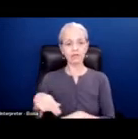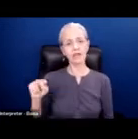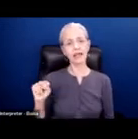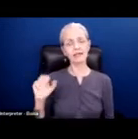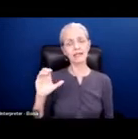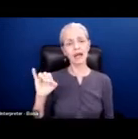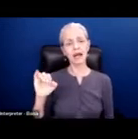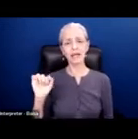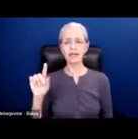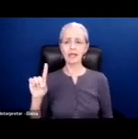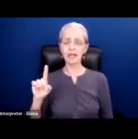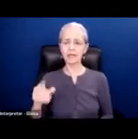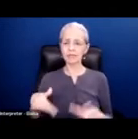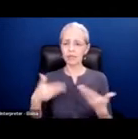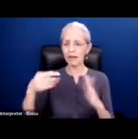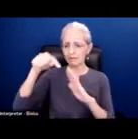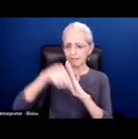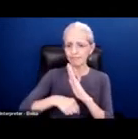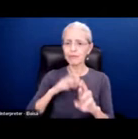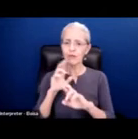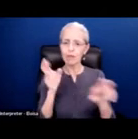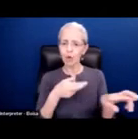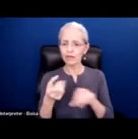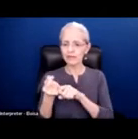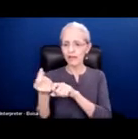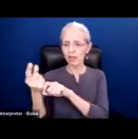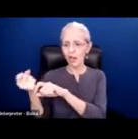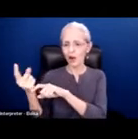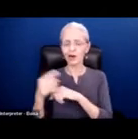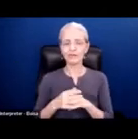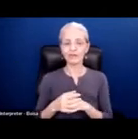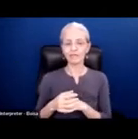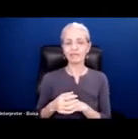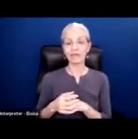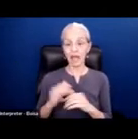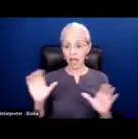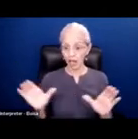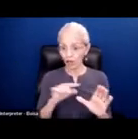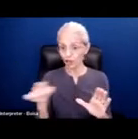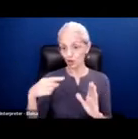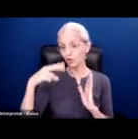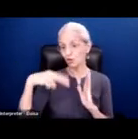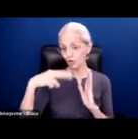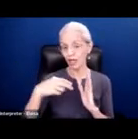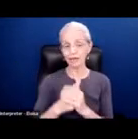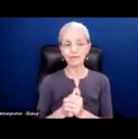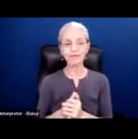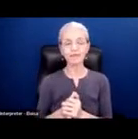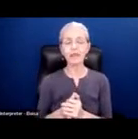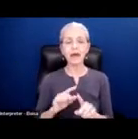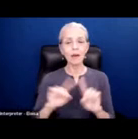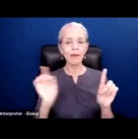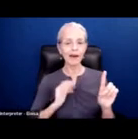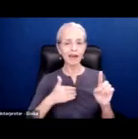really in-depth reports each year on the results of their survey, which I encourage you all to take a look at. However, our